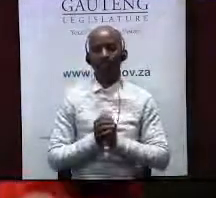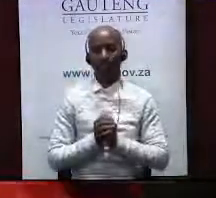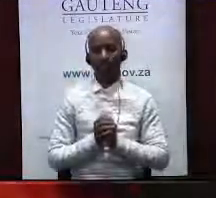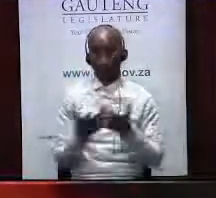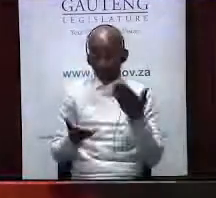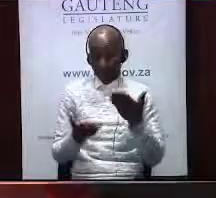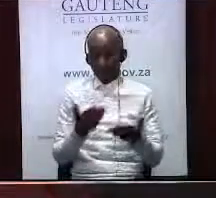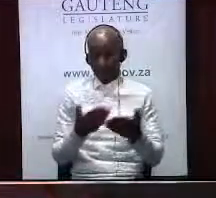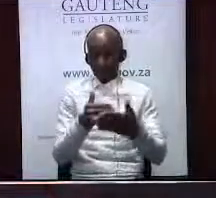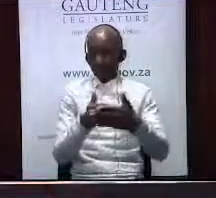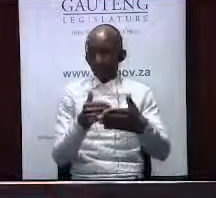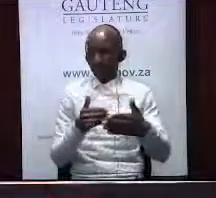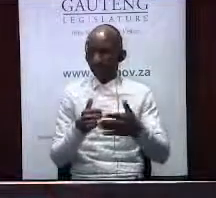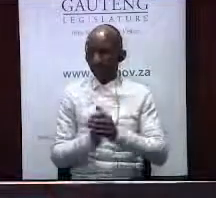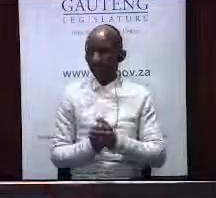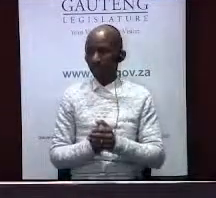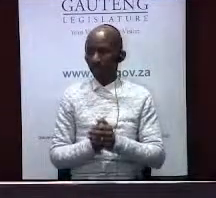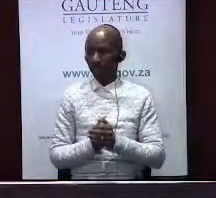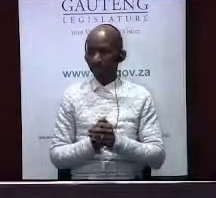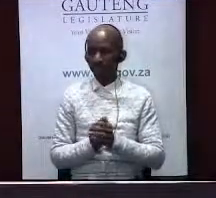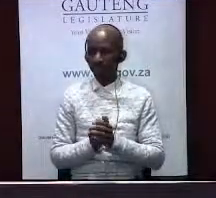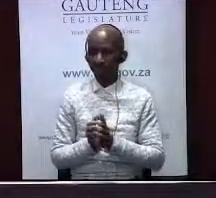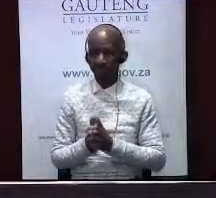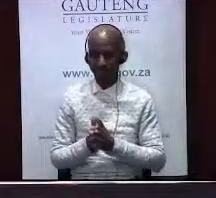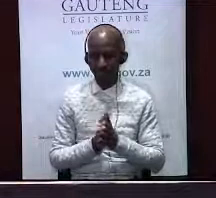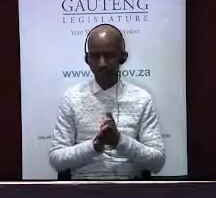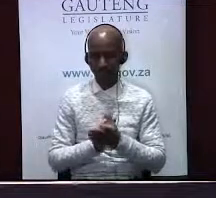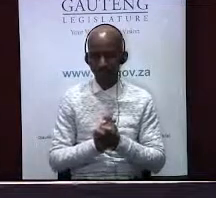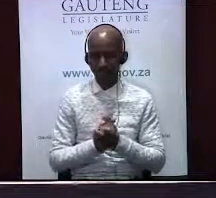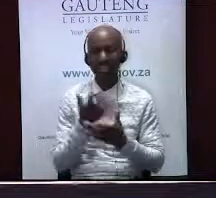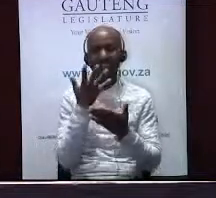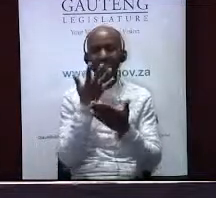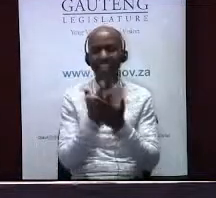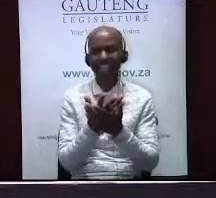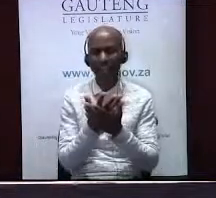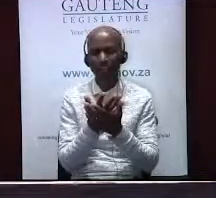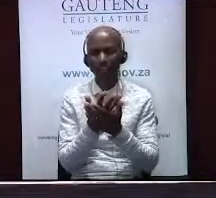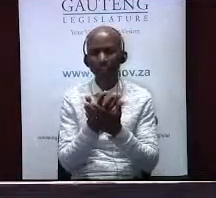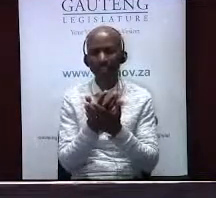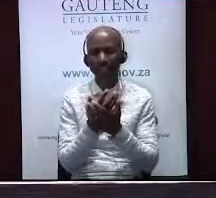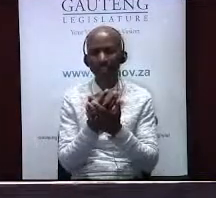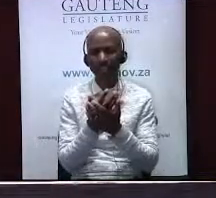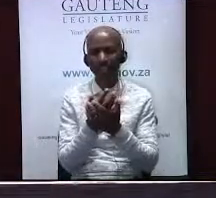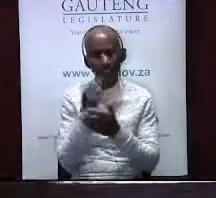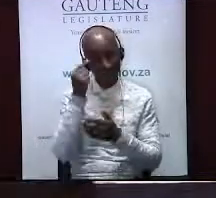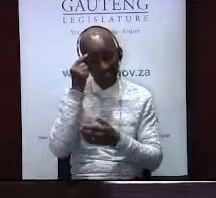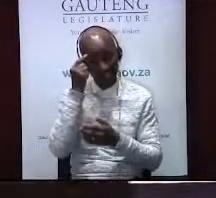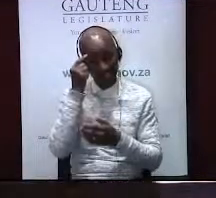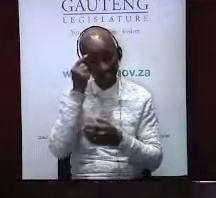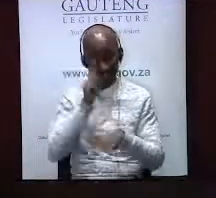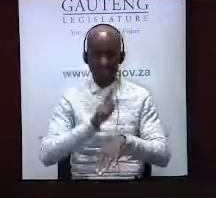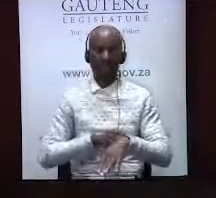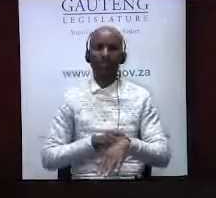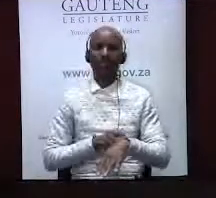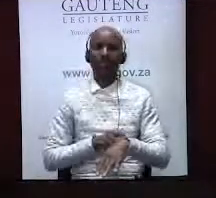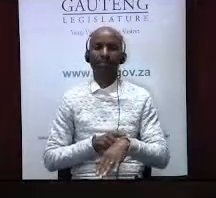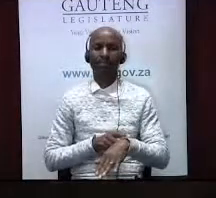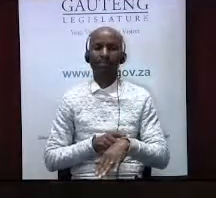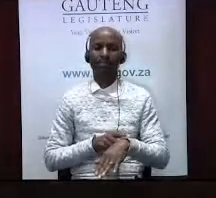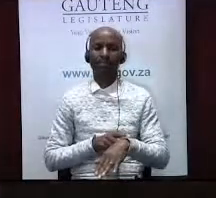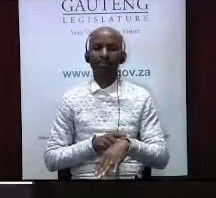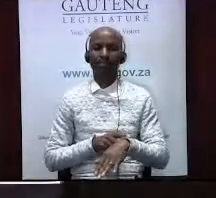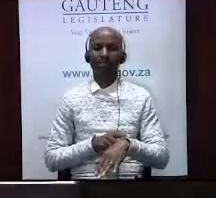Maybe before, oh my God, the chair. Can we be mindful of time, ne? And then